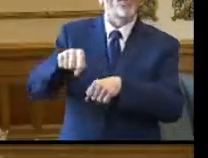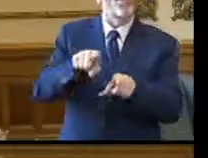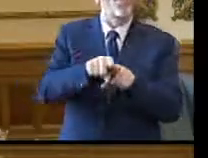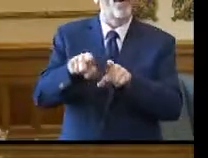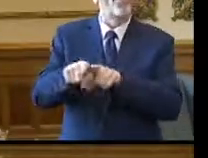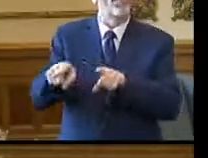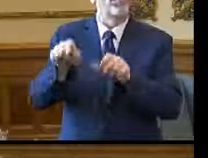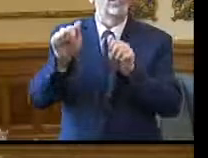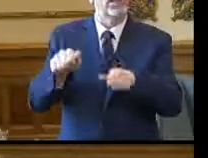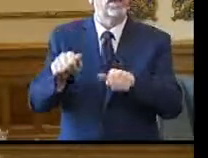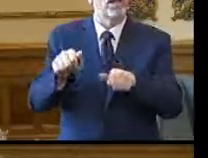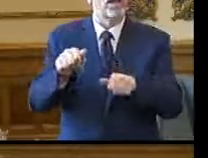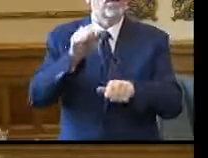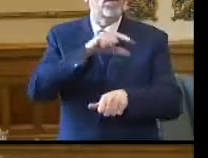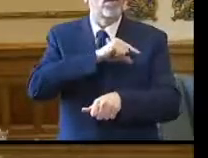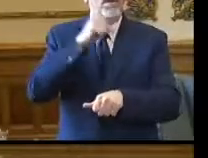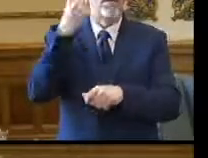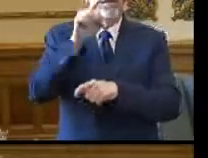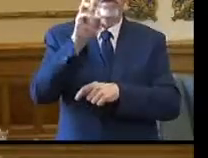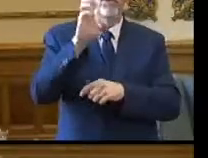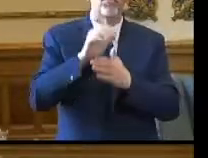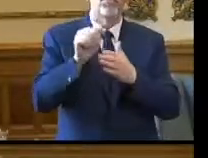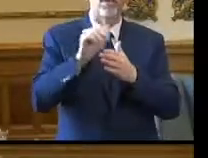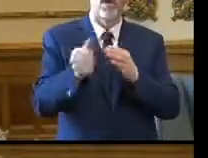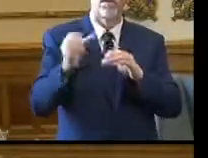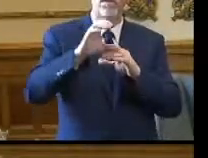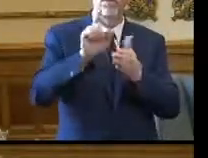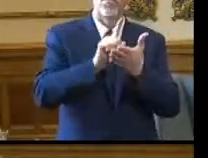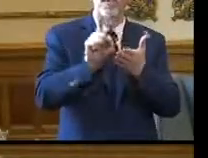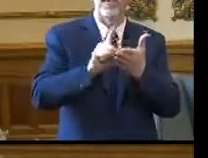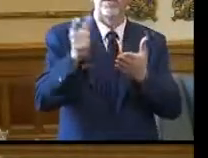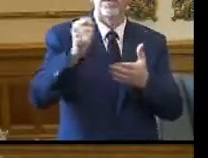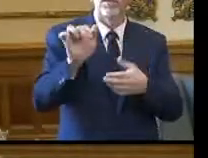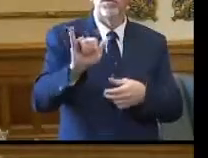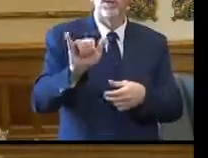be eligible for the $600 weekly benefit.